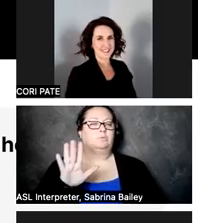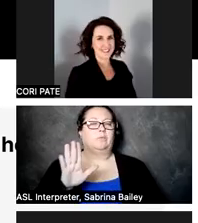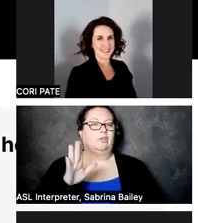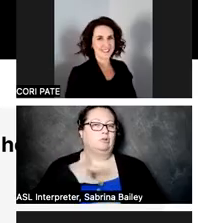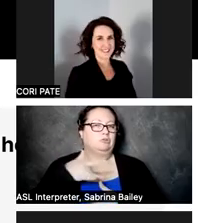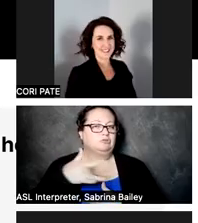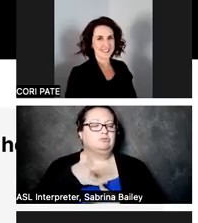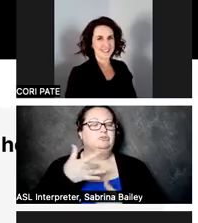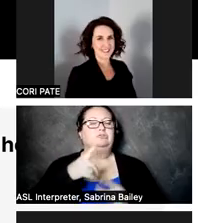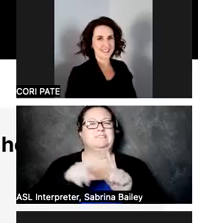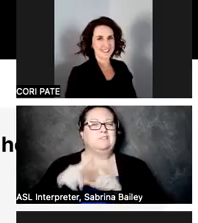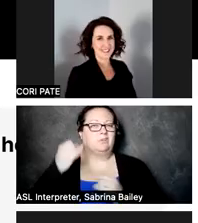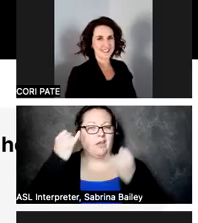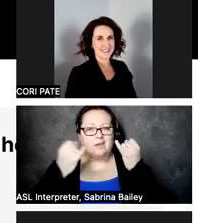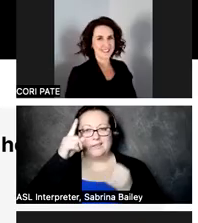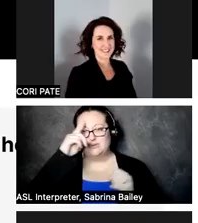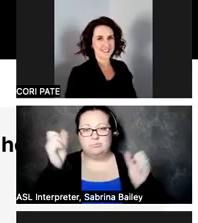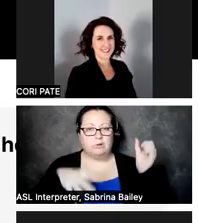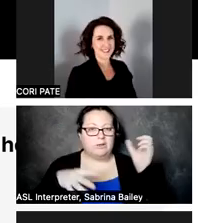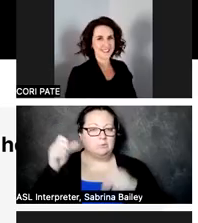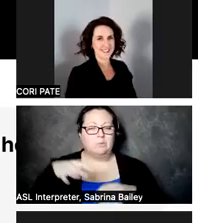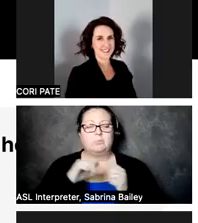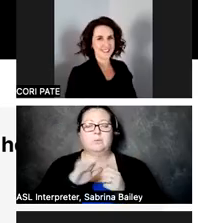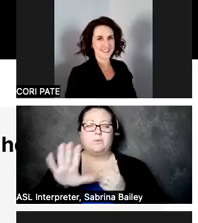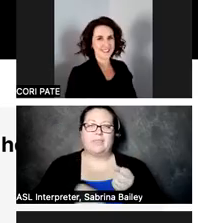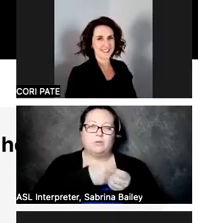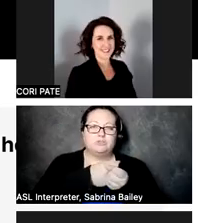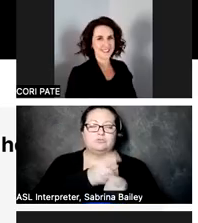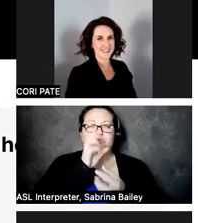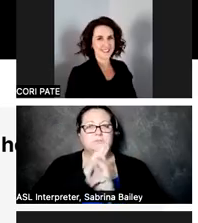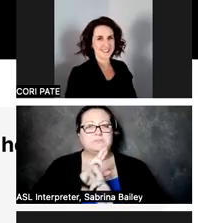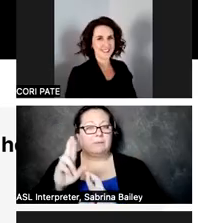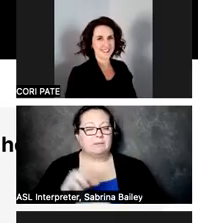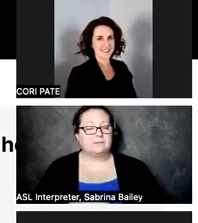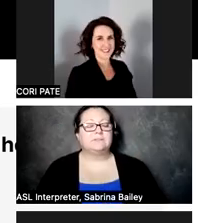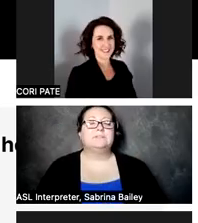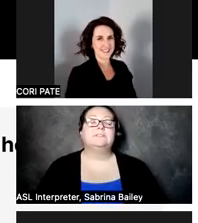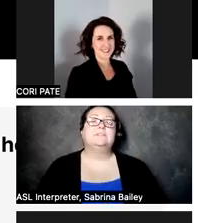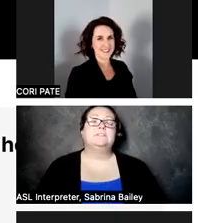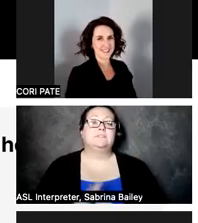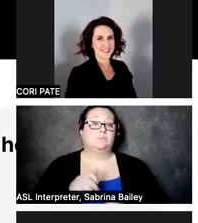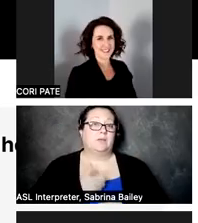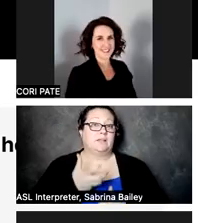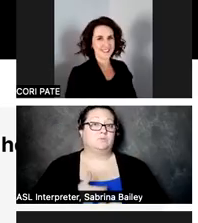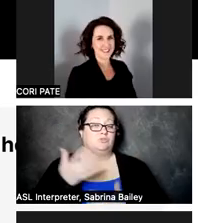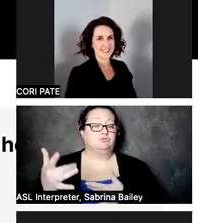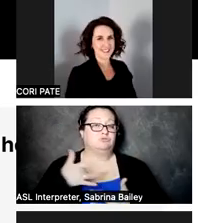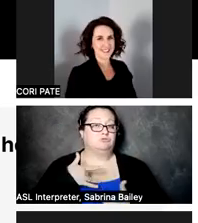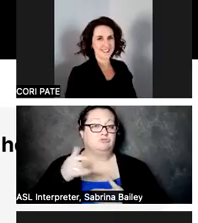Brainstorming different ideas to elevate those hesitations with reassurance and respect. Letting them express their concerns and address each